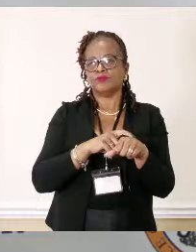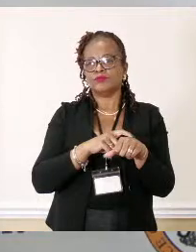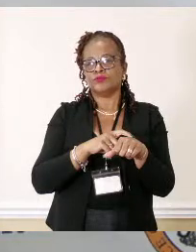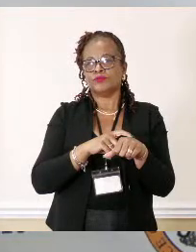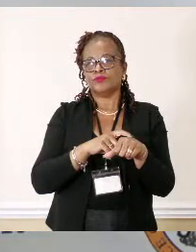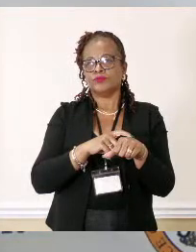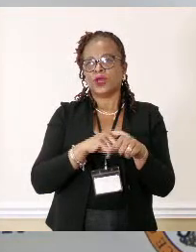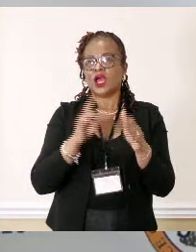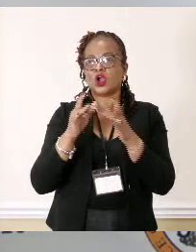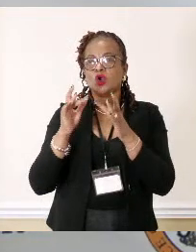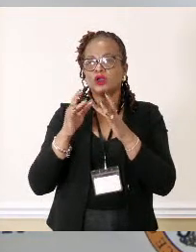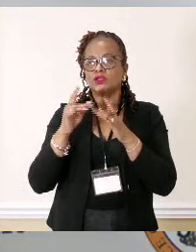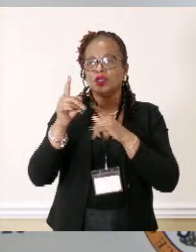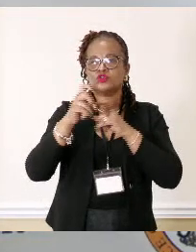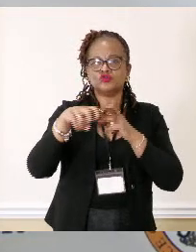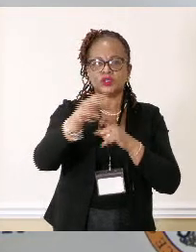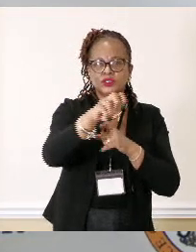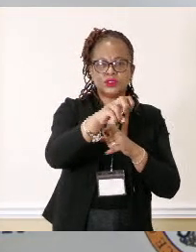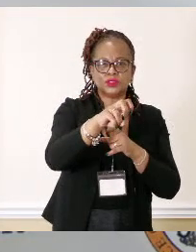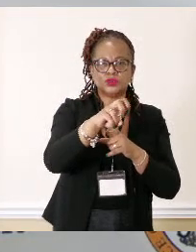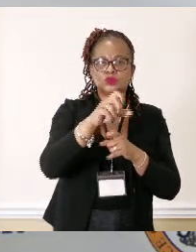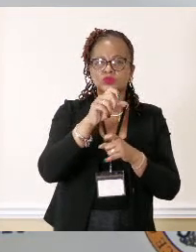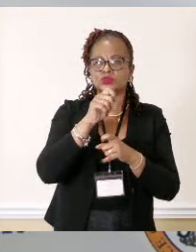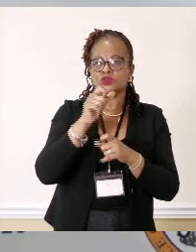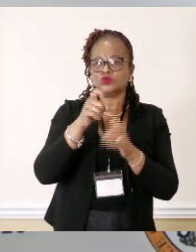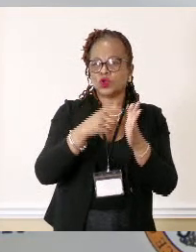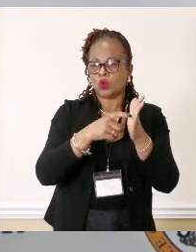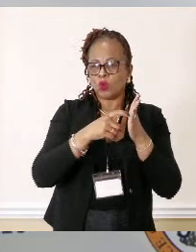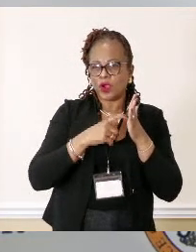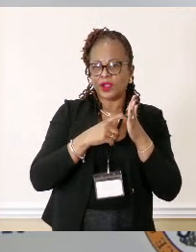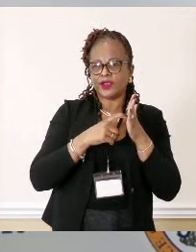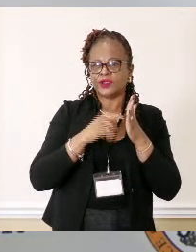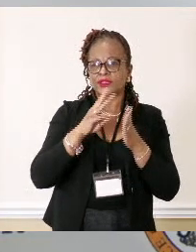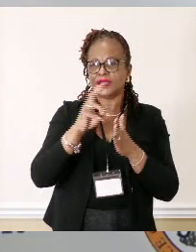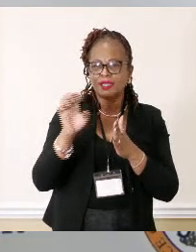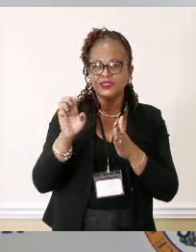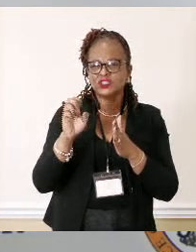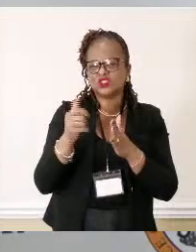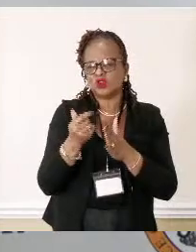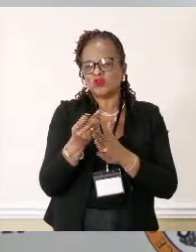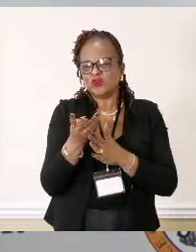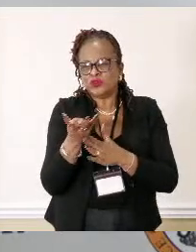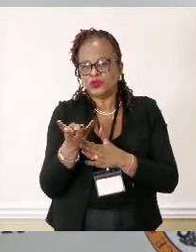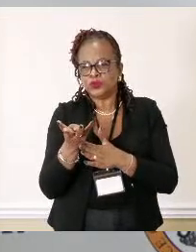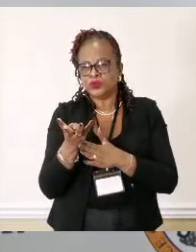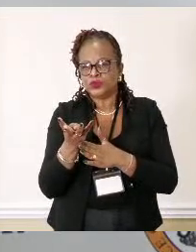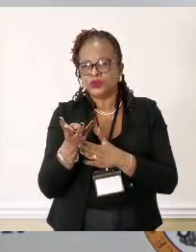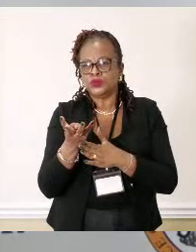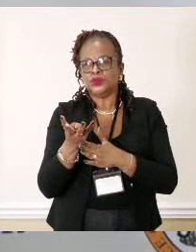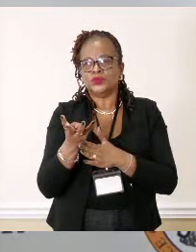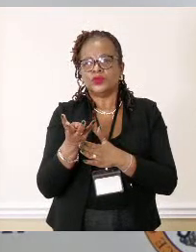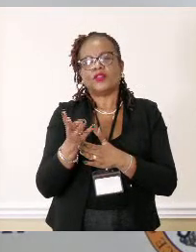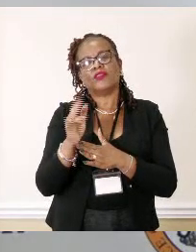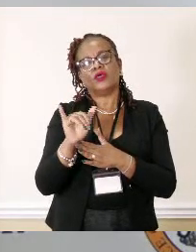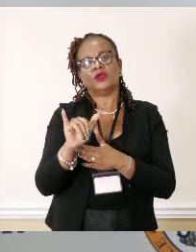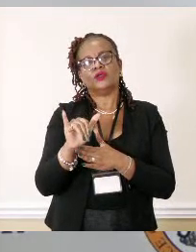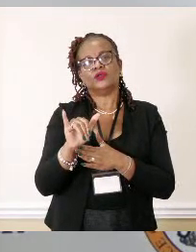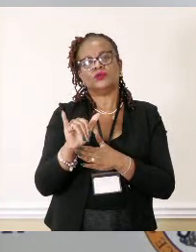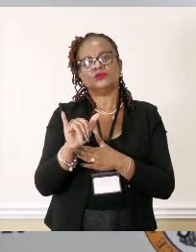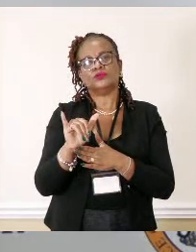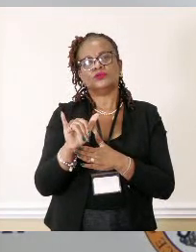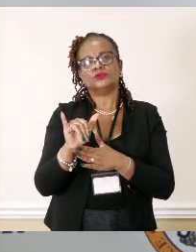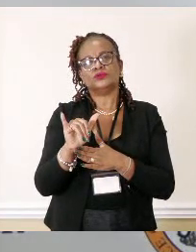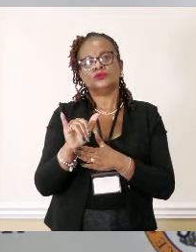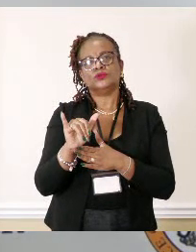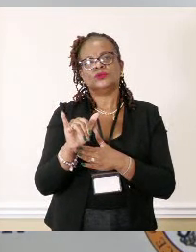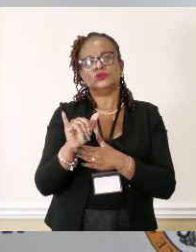our contact tracing wasn't as required. The cases were so few that